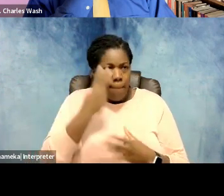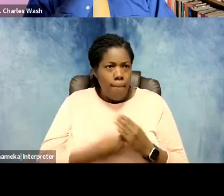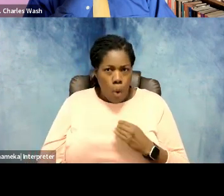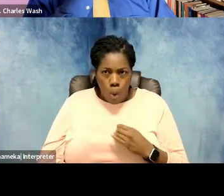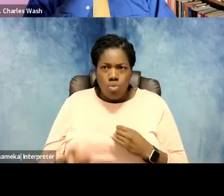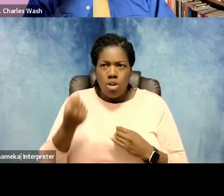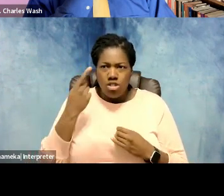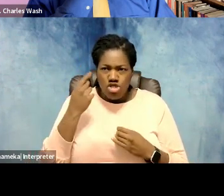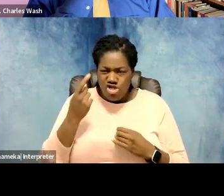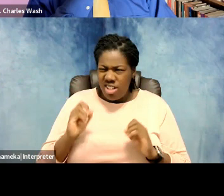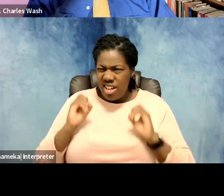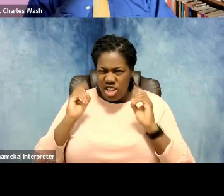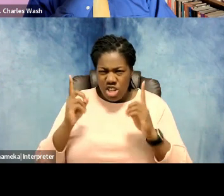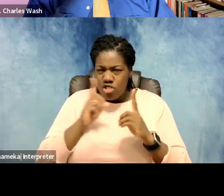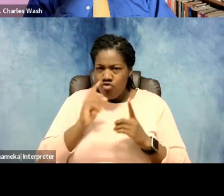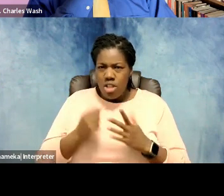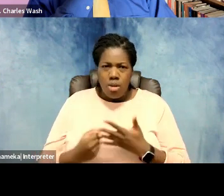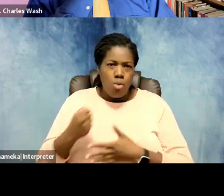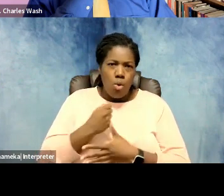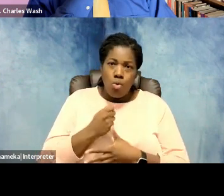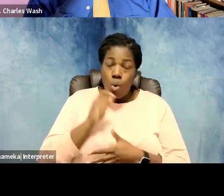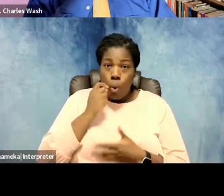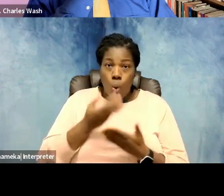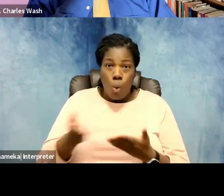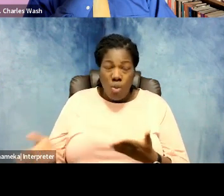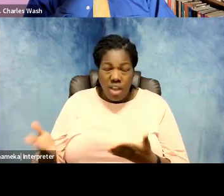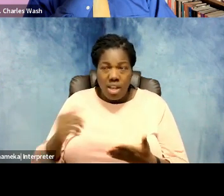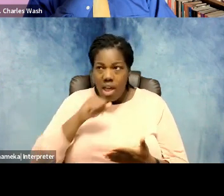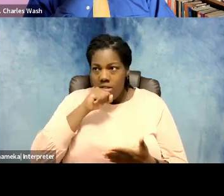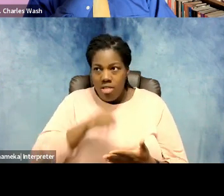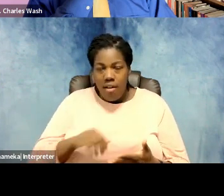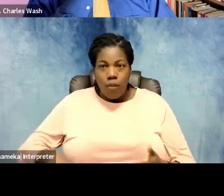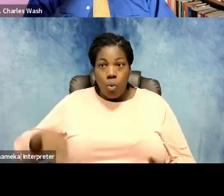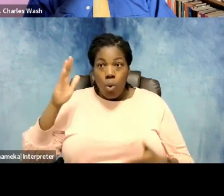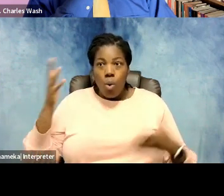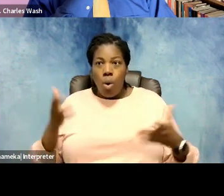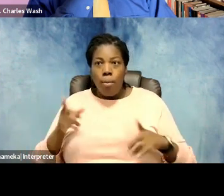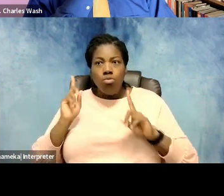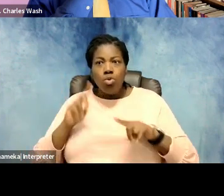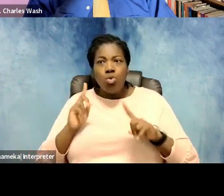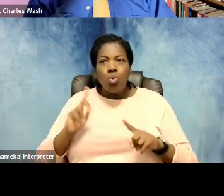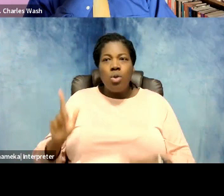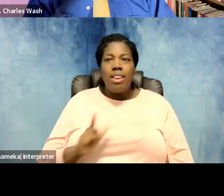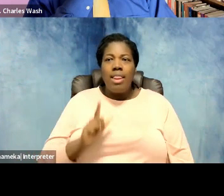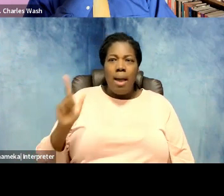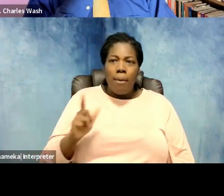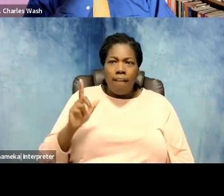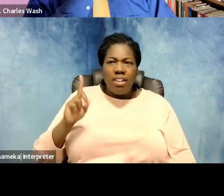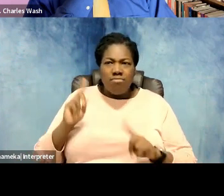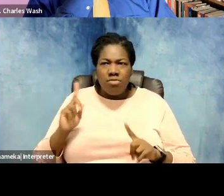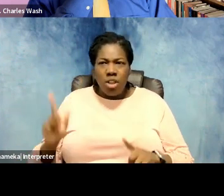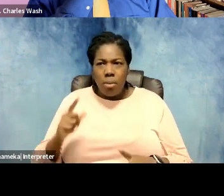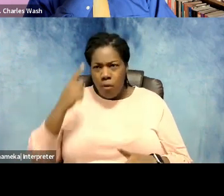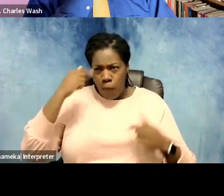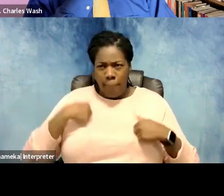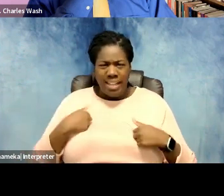understood the value of education. And so one of the coolest things growing up that I loved was going to the library. Going to the library for me was